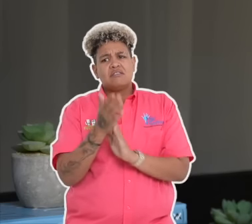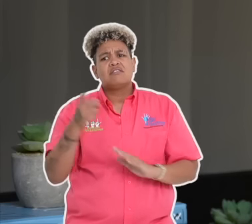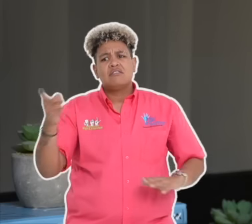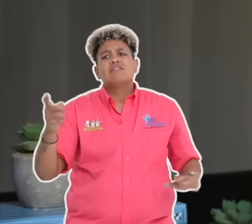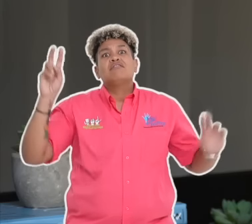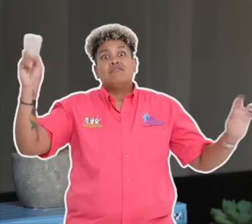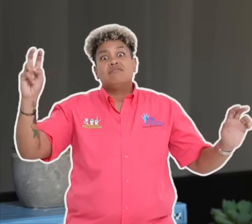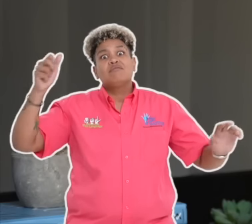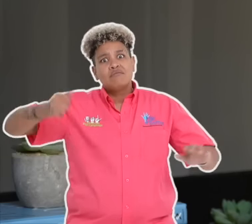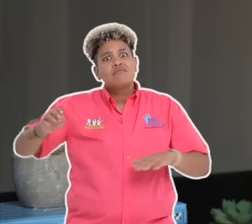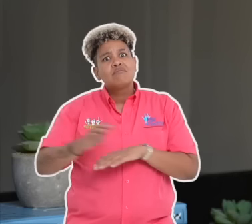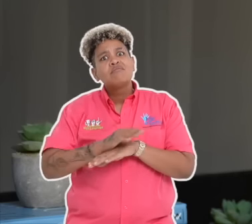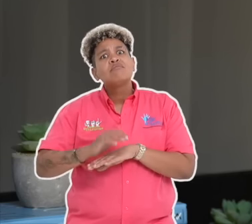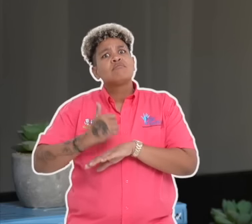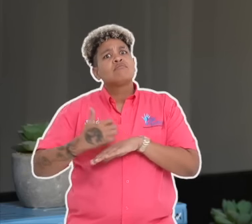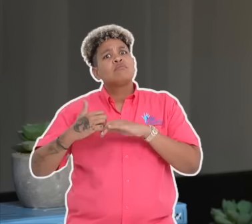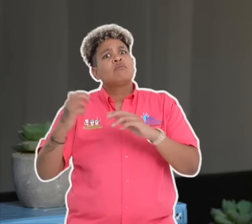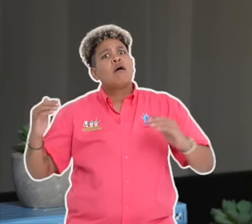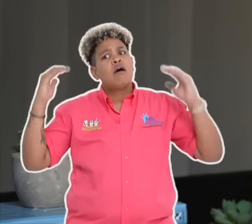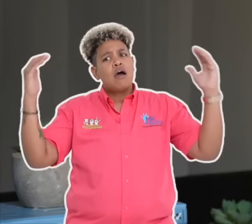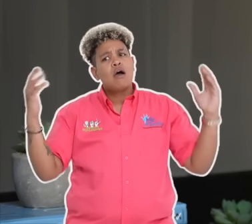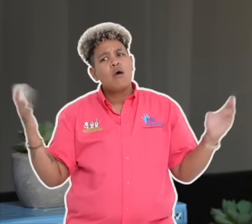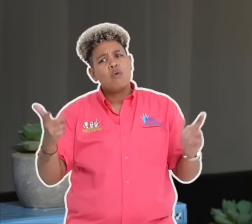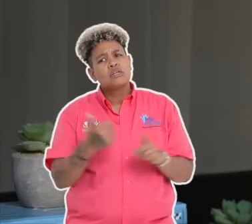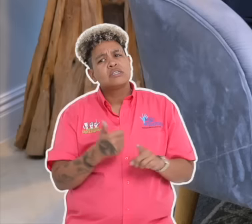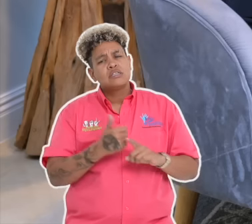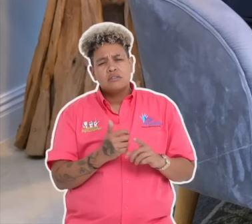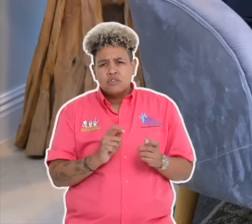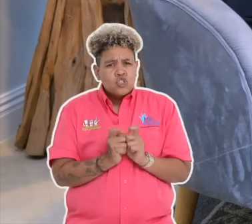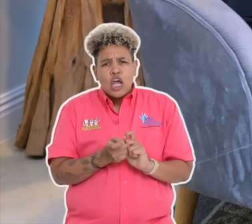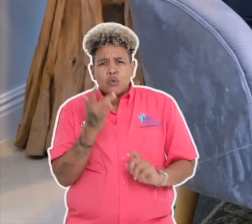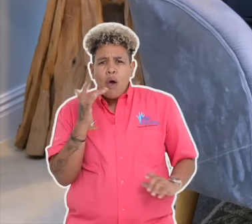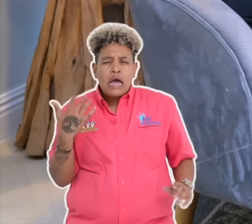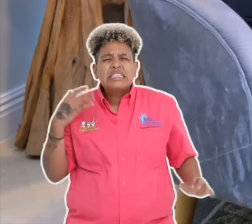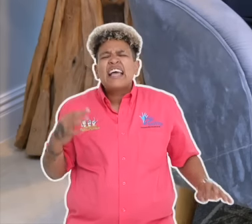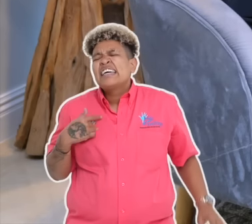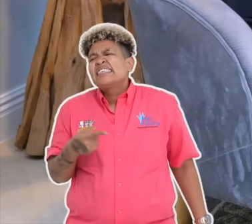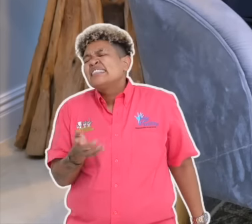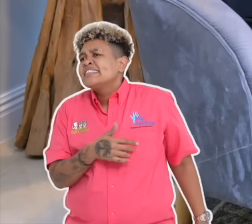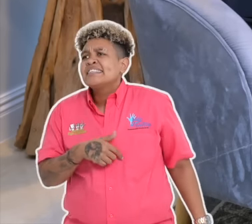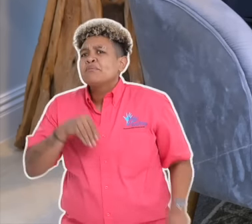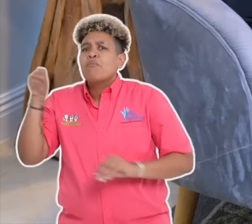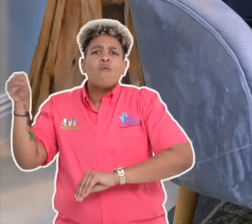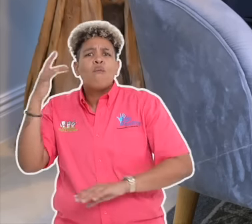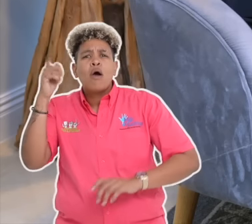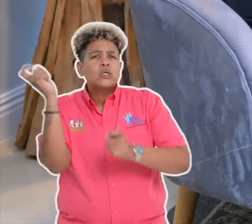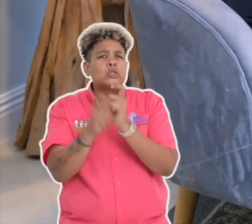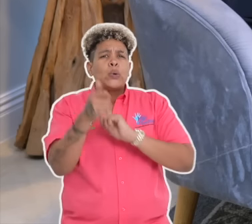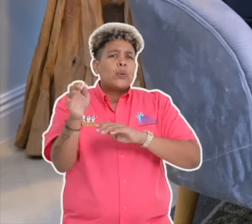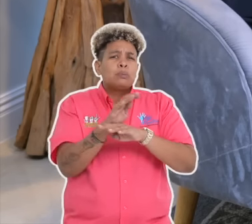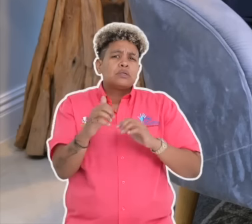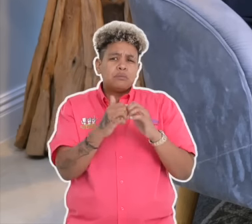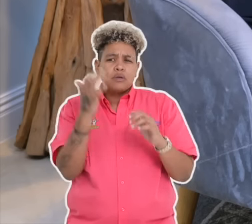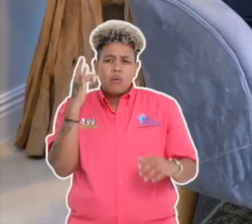entrepreneur, and you became the entrepreneur of entrepreneurs. What was the catalyst? What was the trigger? What made you say, you know